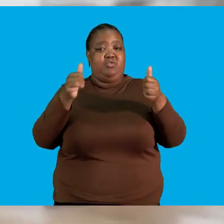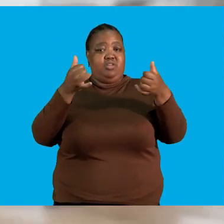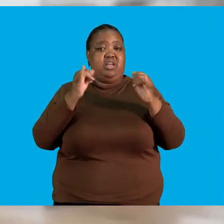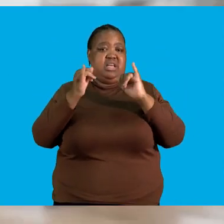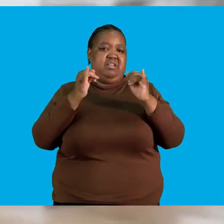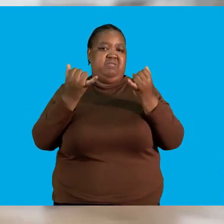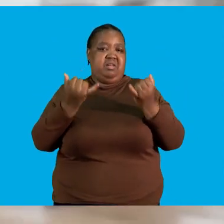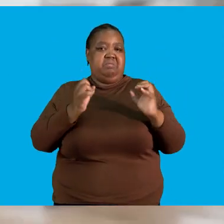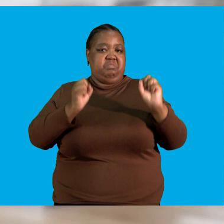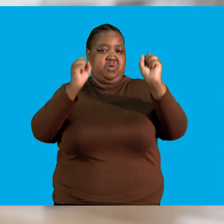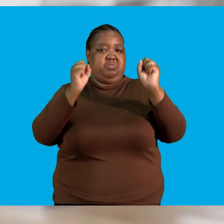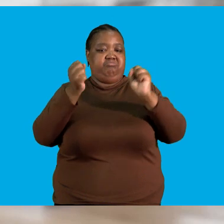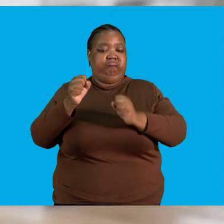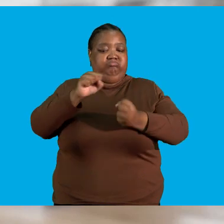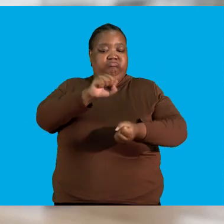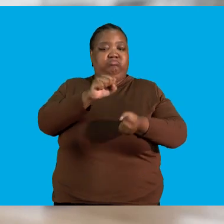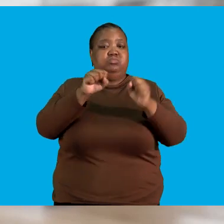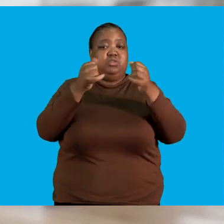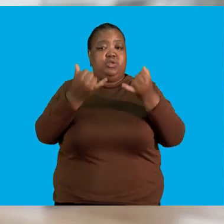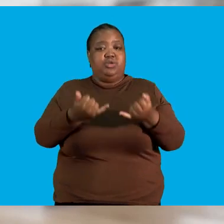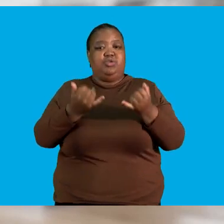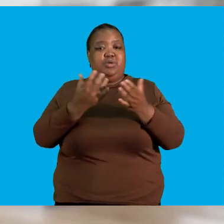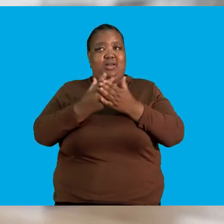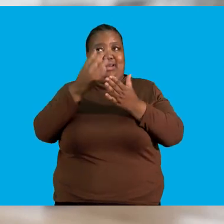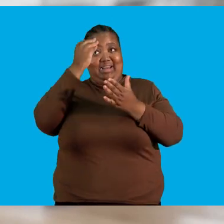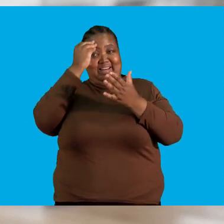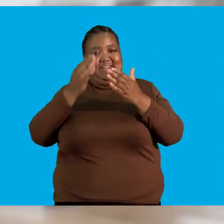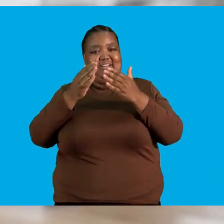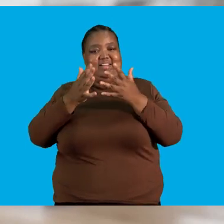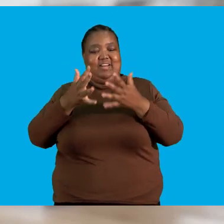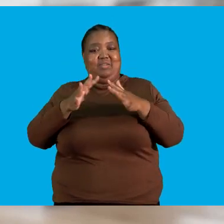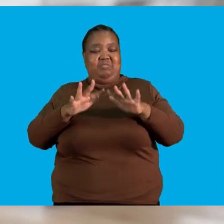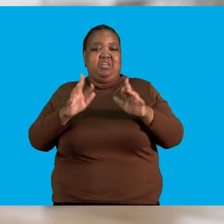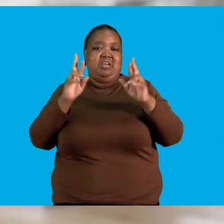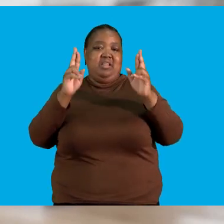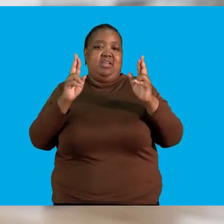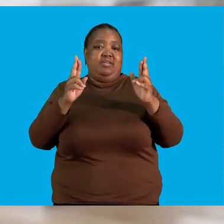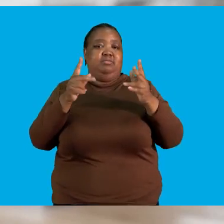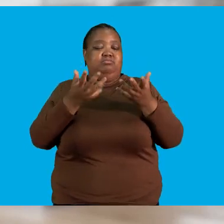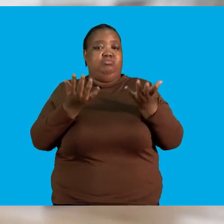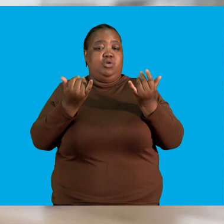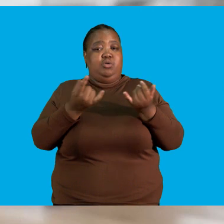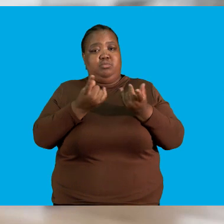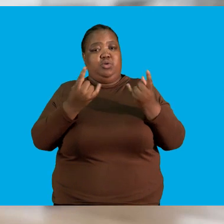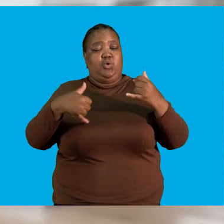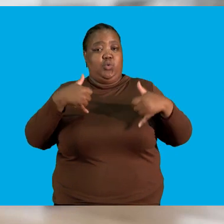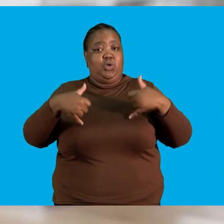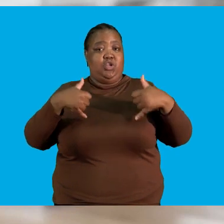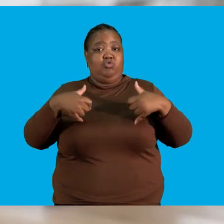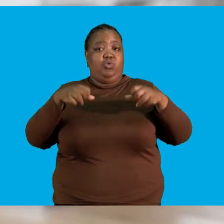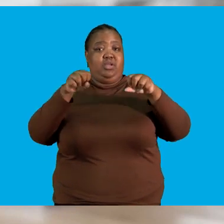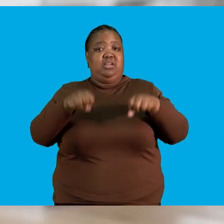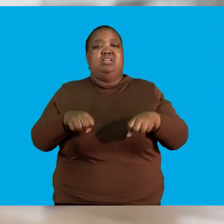Now, grade 11s, with that said, this brings me to the end of today's lesson. I hope that you have